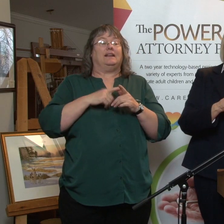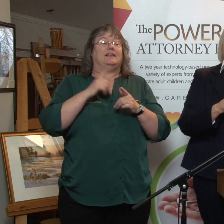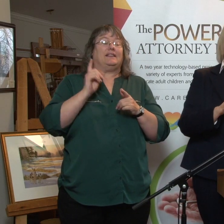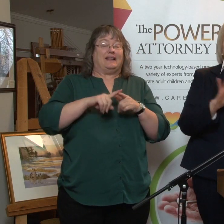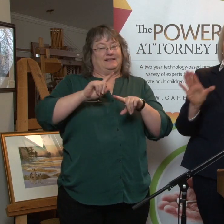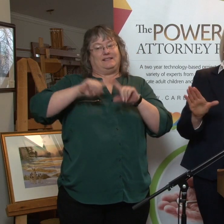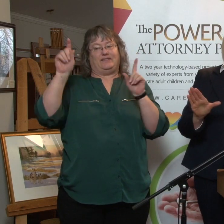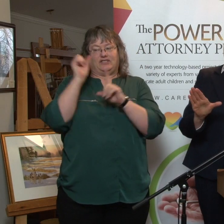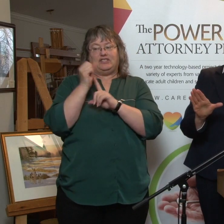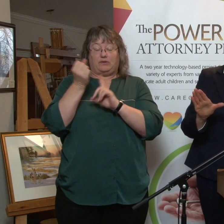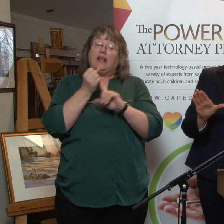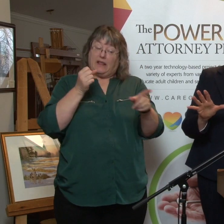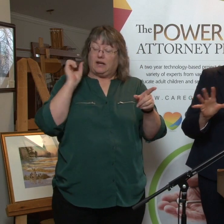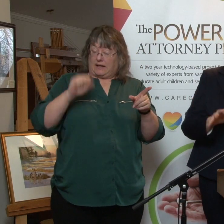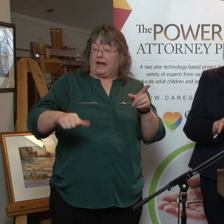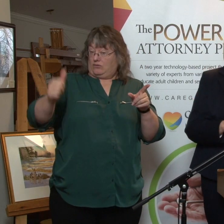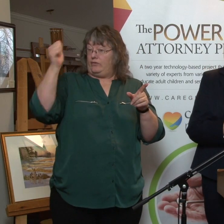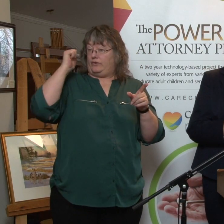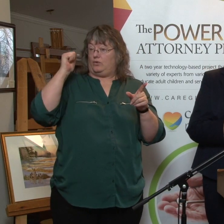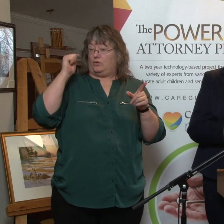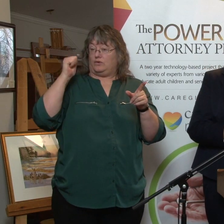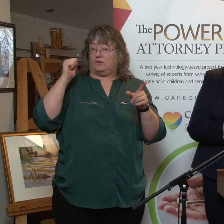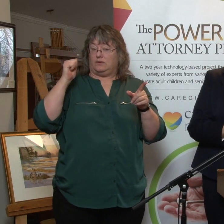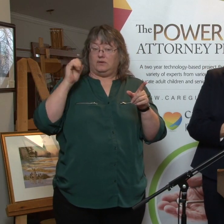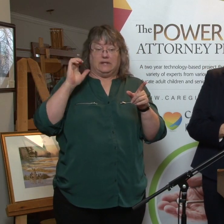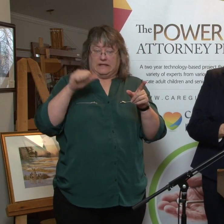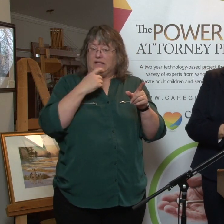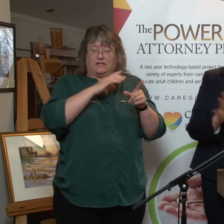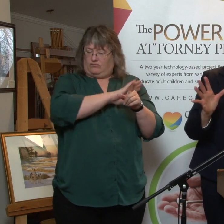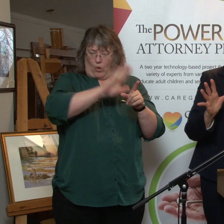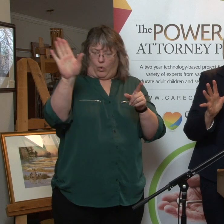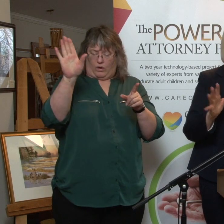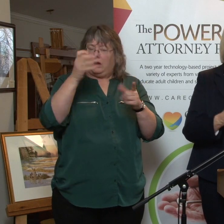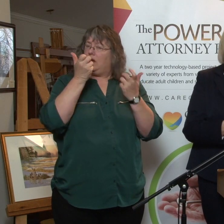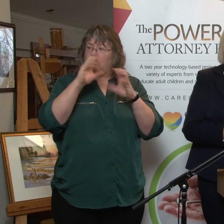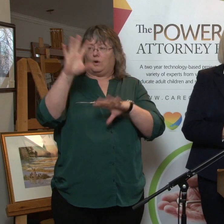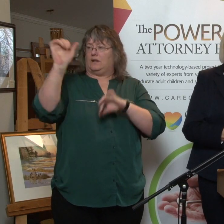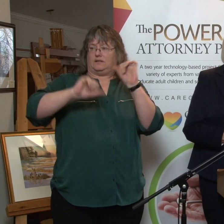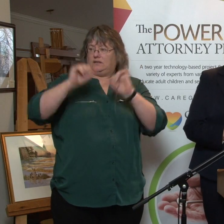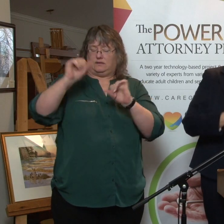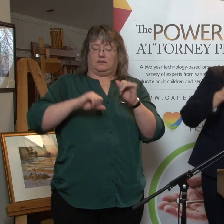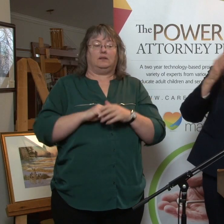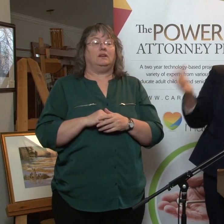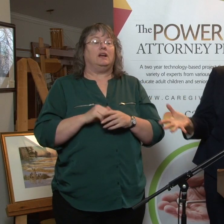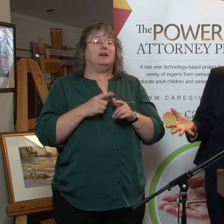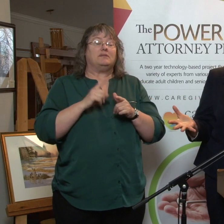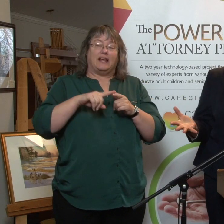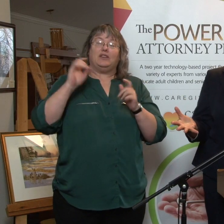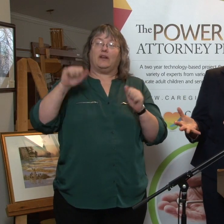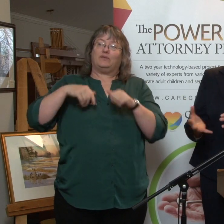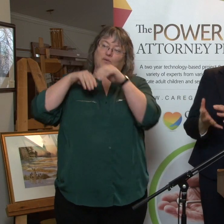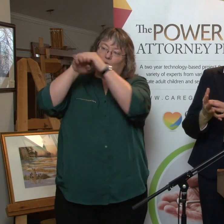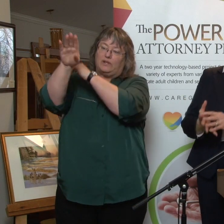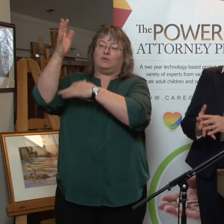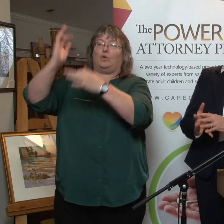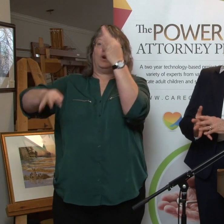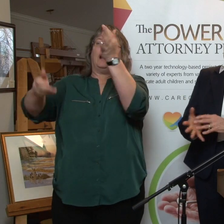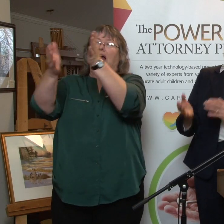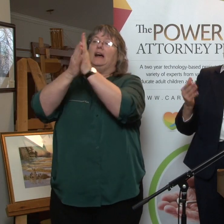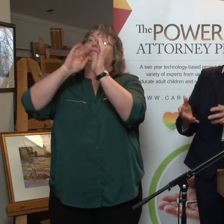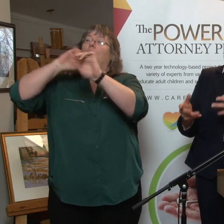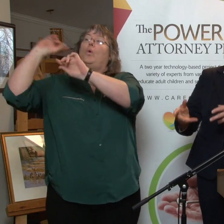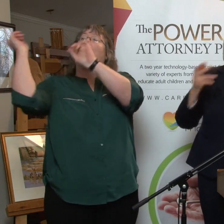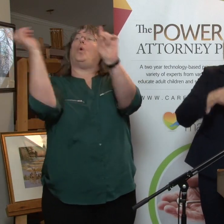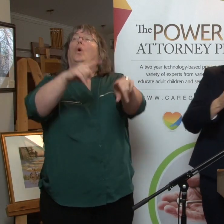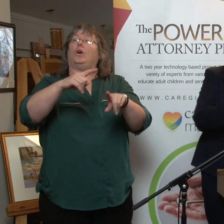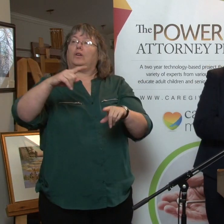different situation. He can refuse it. That family member can refuse to have that, but then you have to get a court order to get him